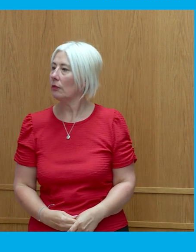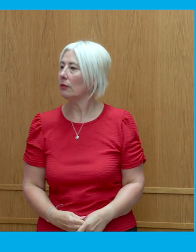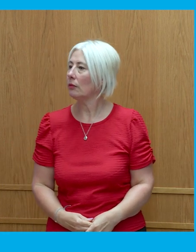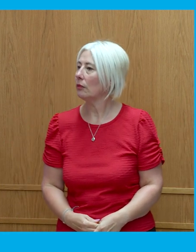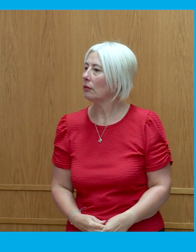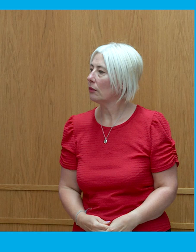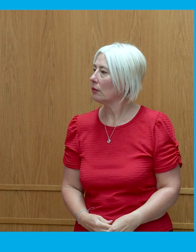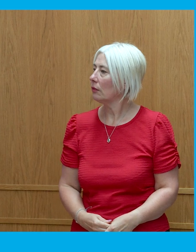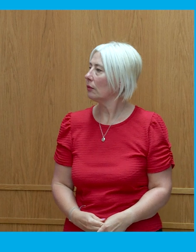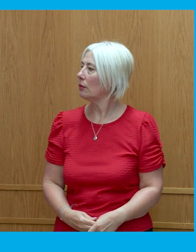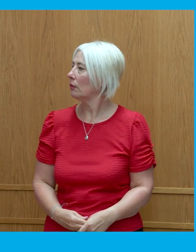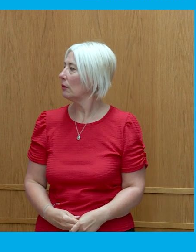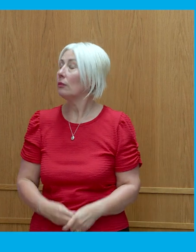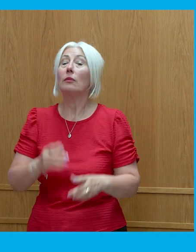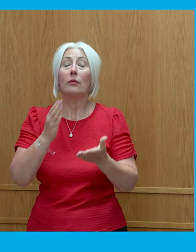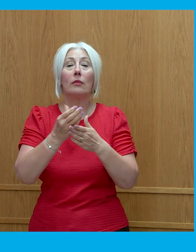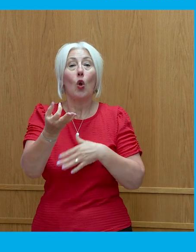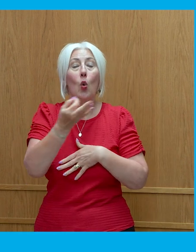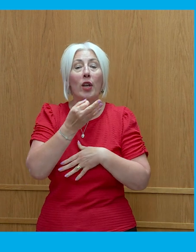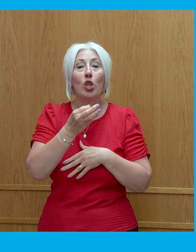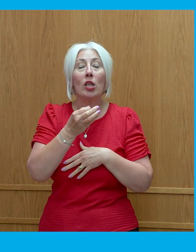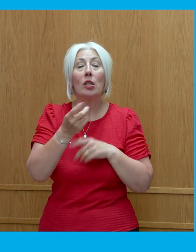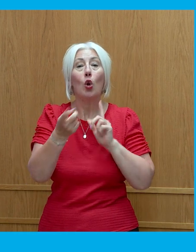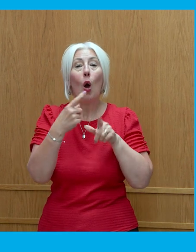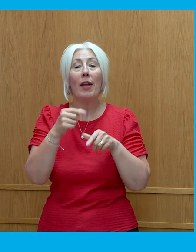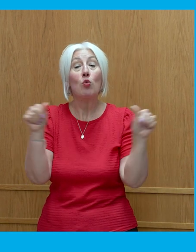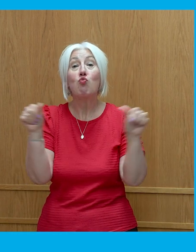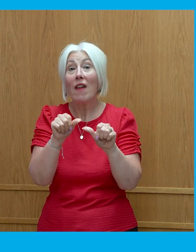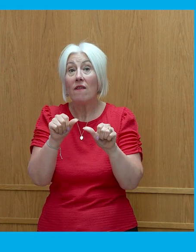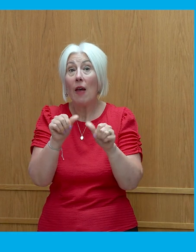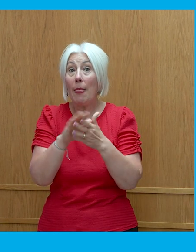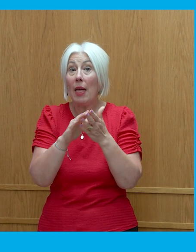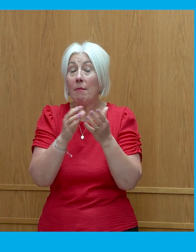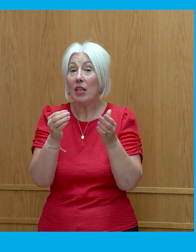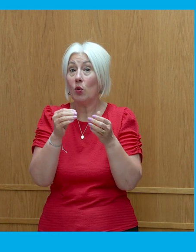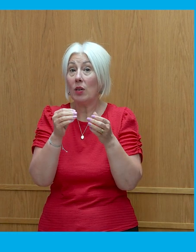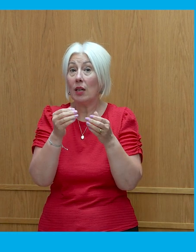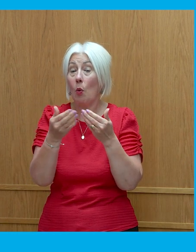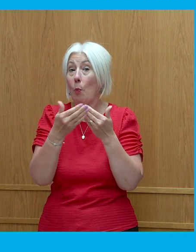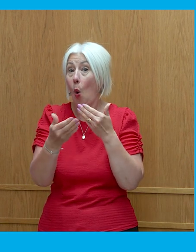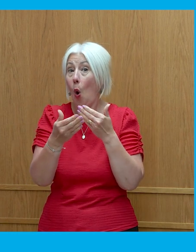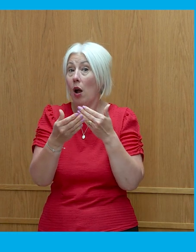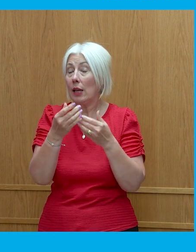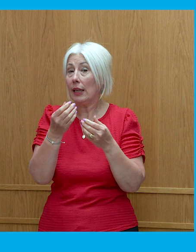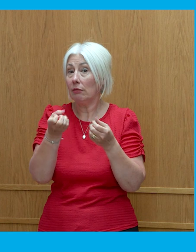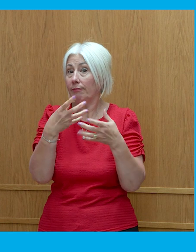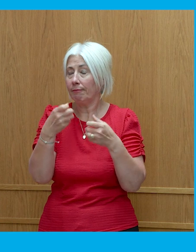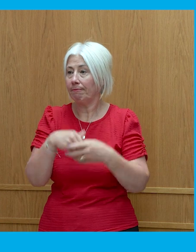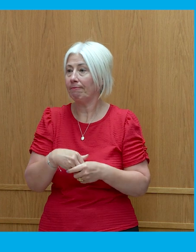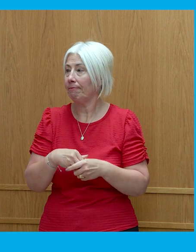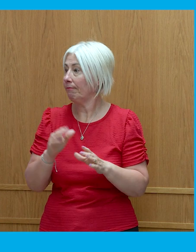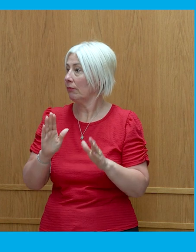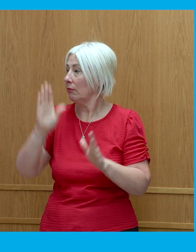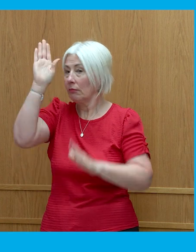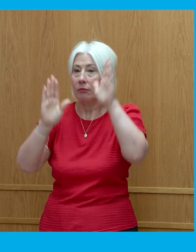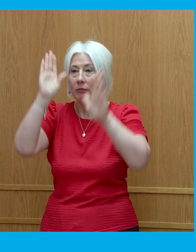And if you can keep your questions or comments brief, then we can get in a few more people. A couple of hands towards